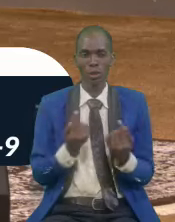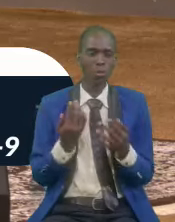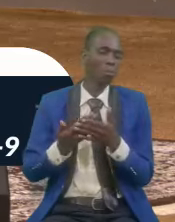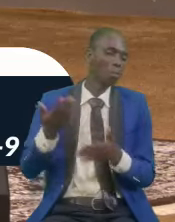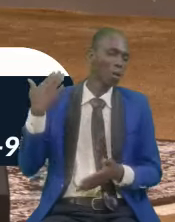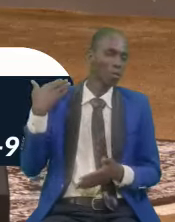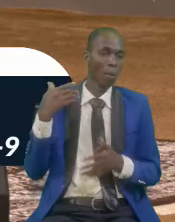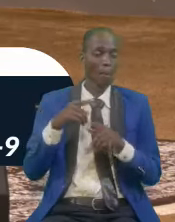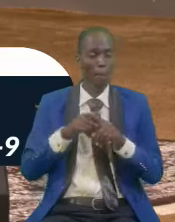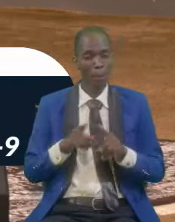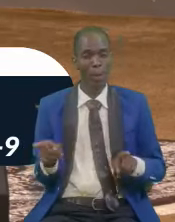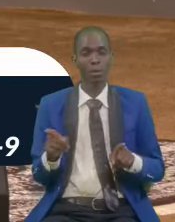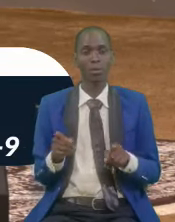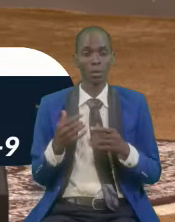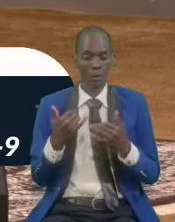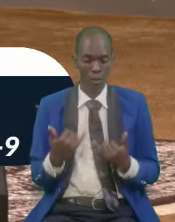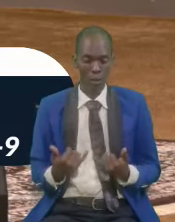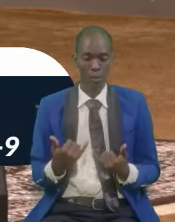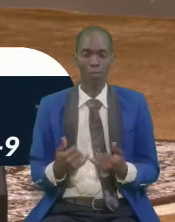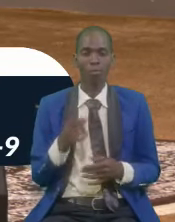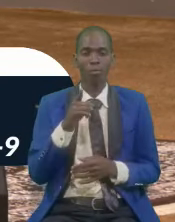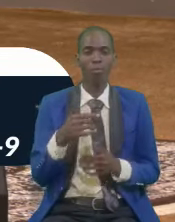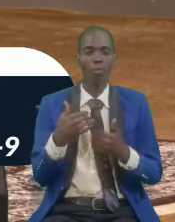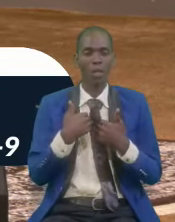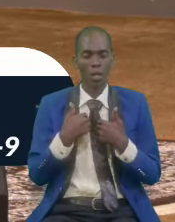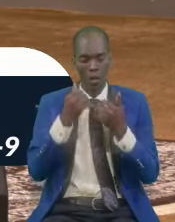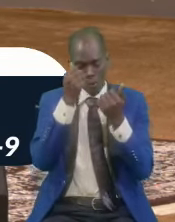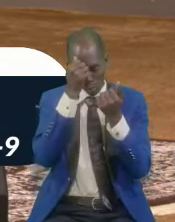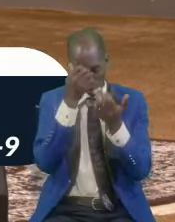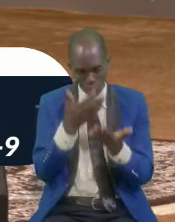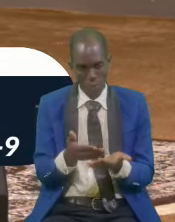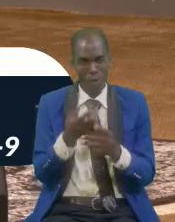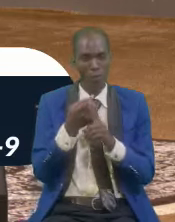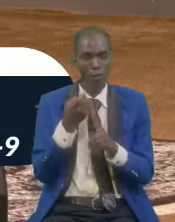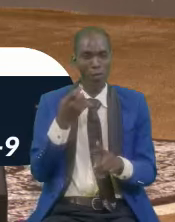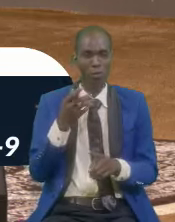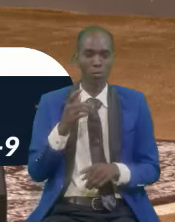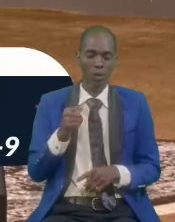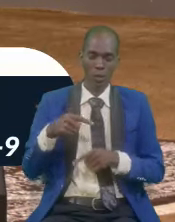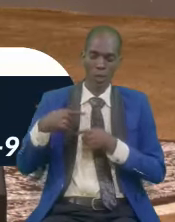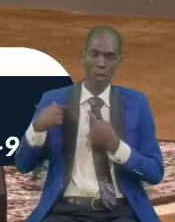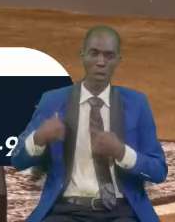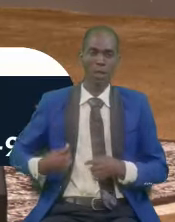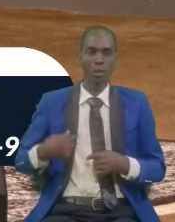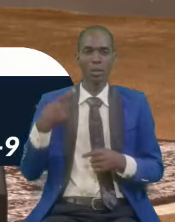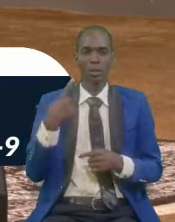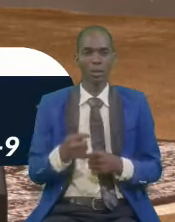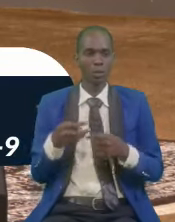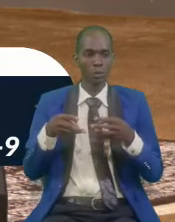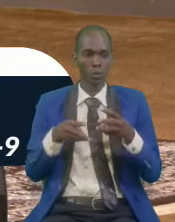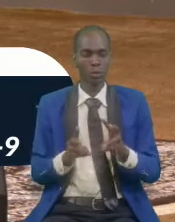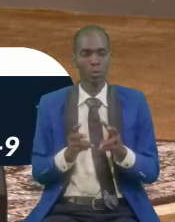sin, but now ye have obeyed from the heart the form